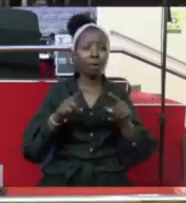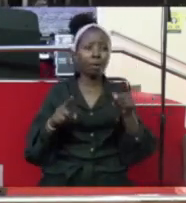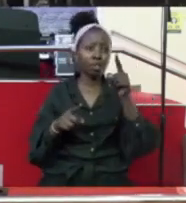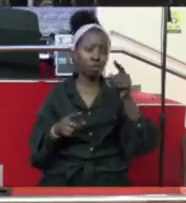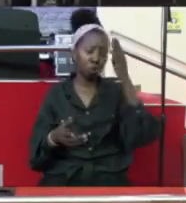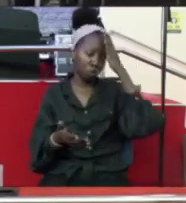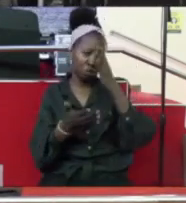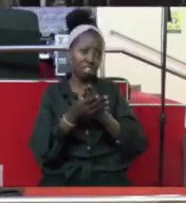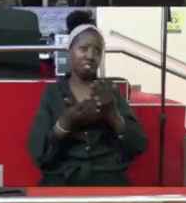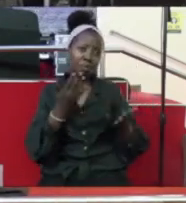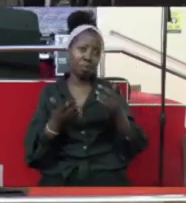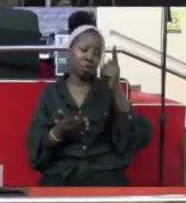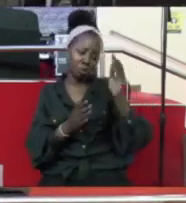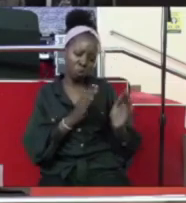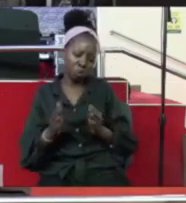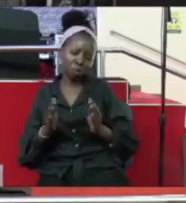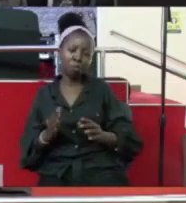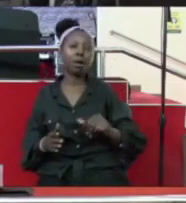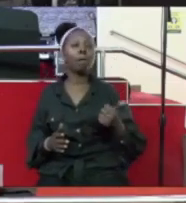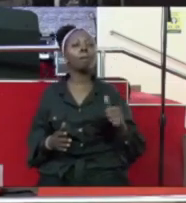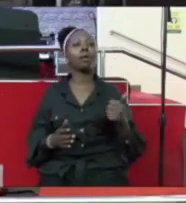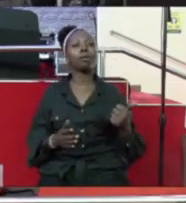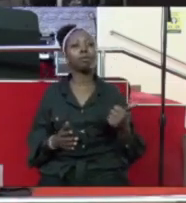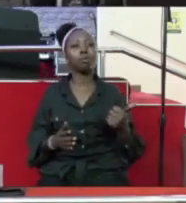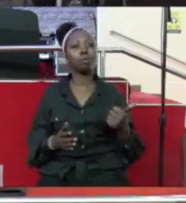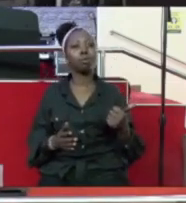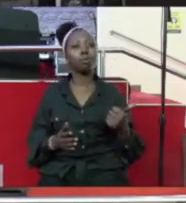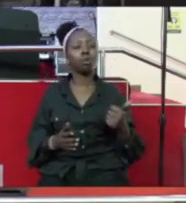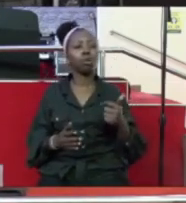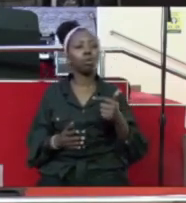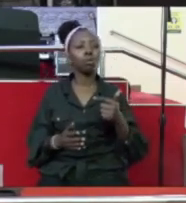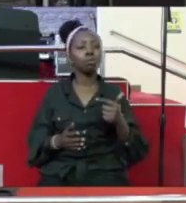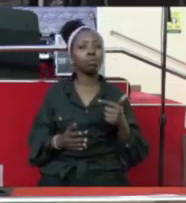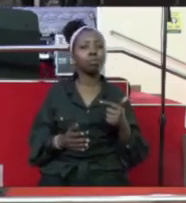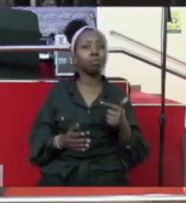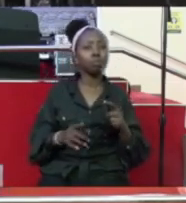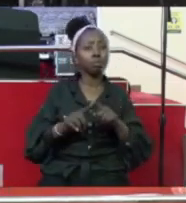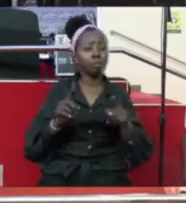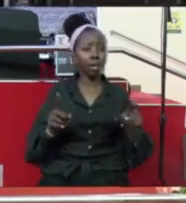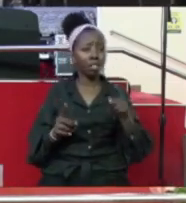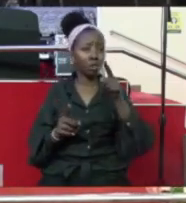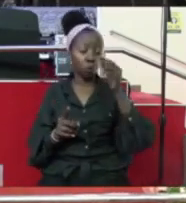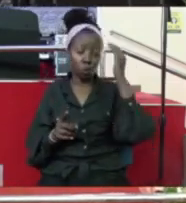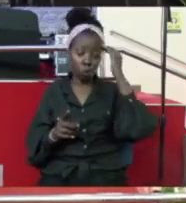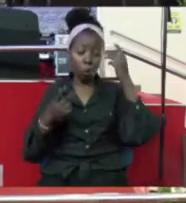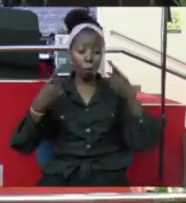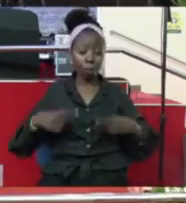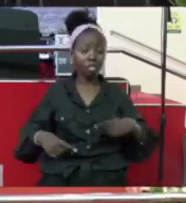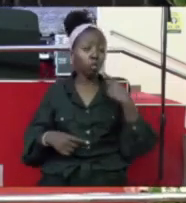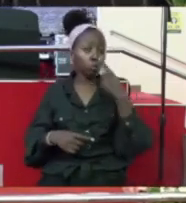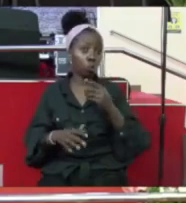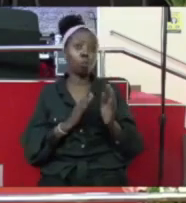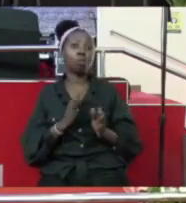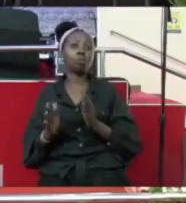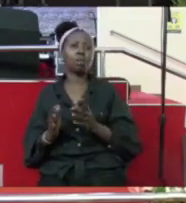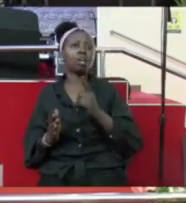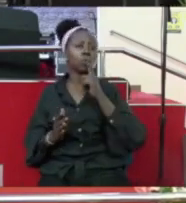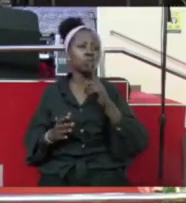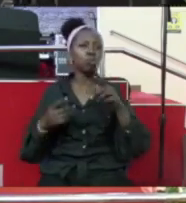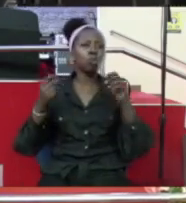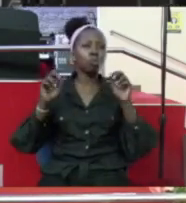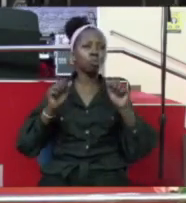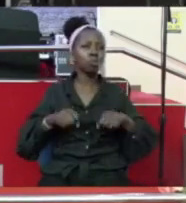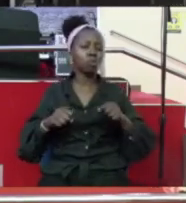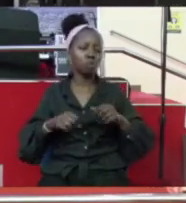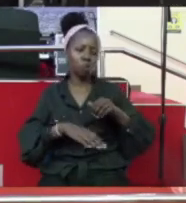are not prepared. Lakini wewe unaamini kwamba wewe huko tayari. But you are able to refer others. Lakini unaweza kumtuma mtu mwingine.